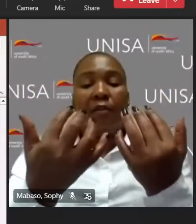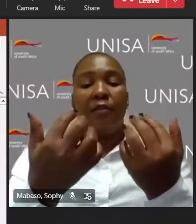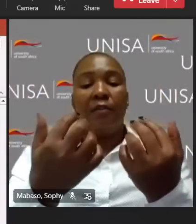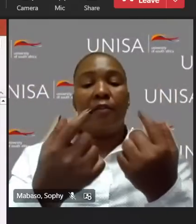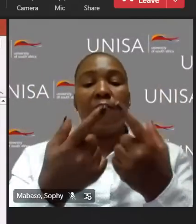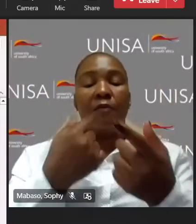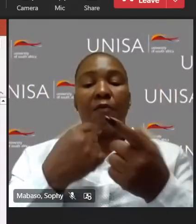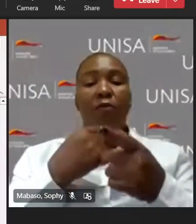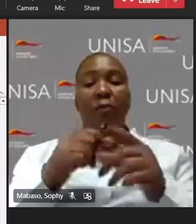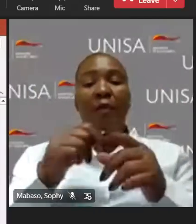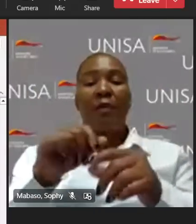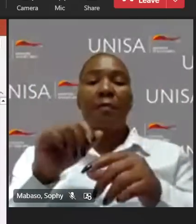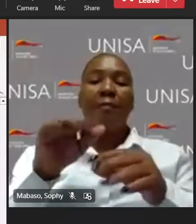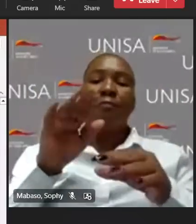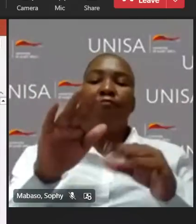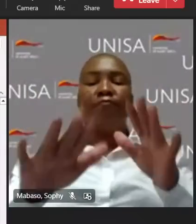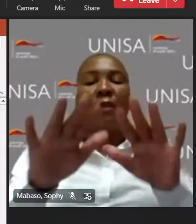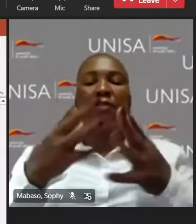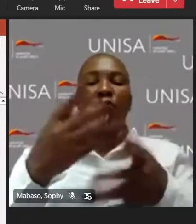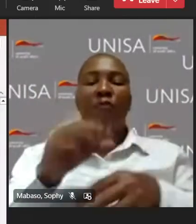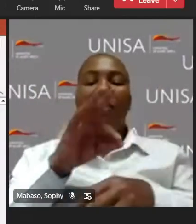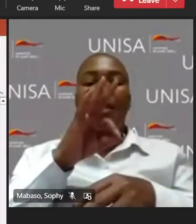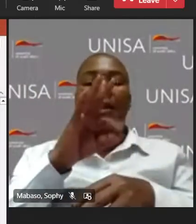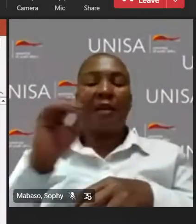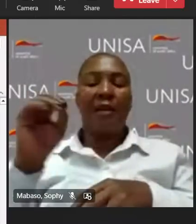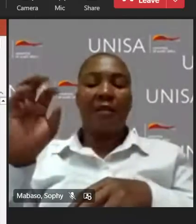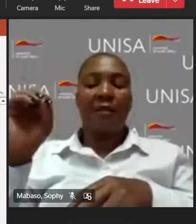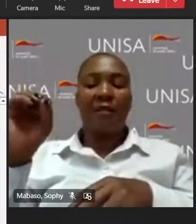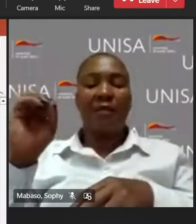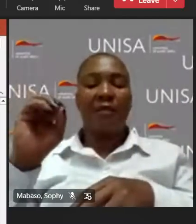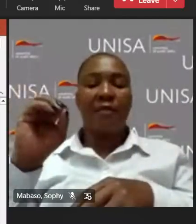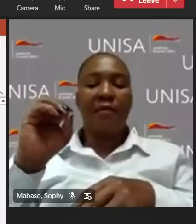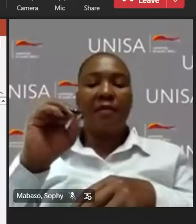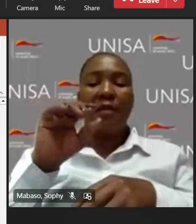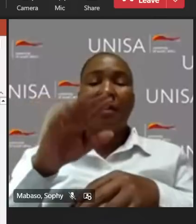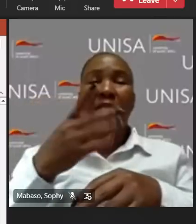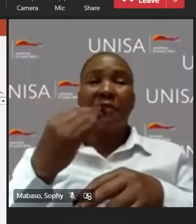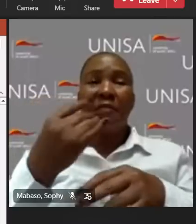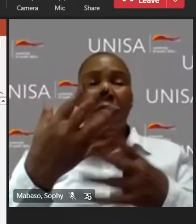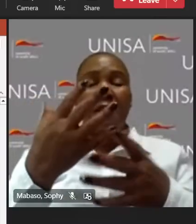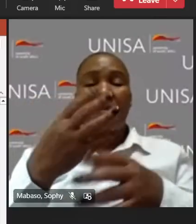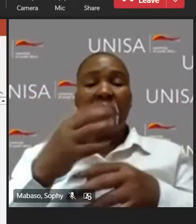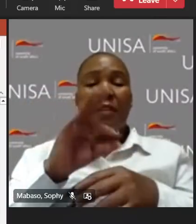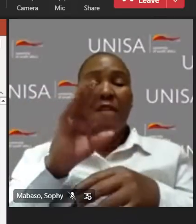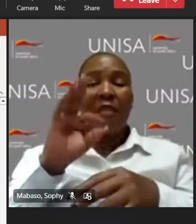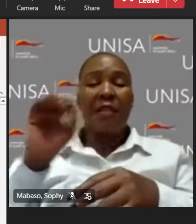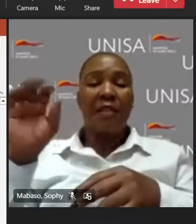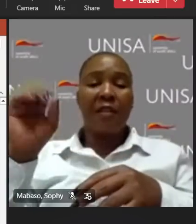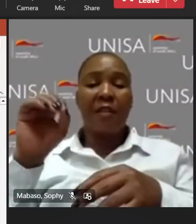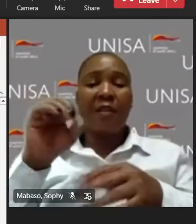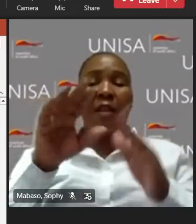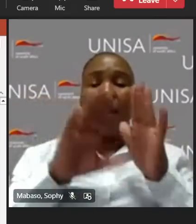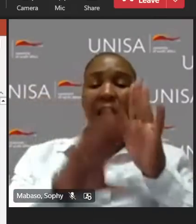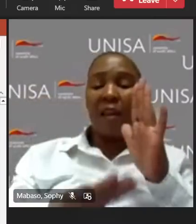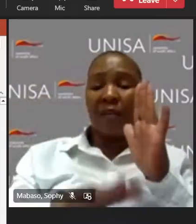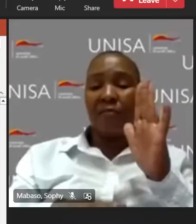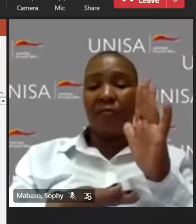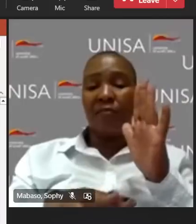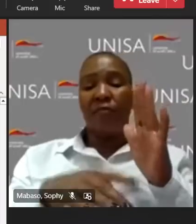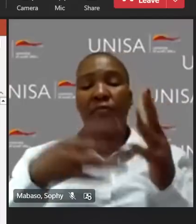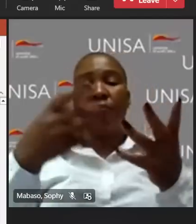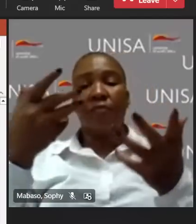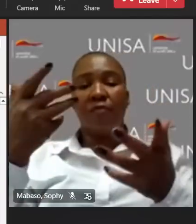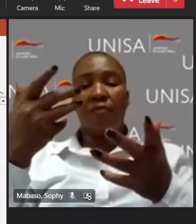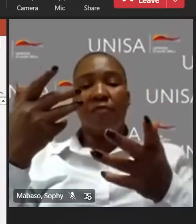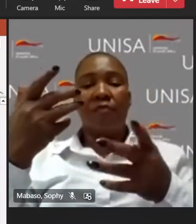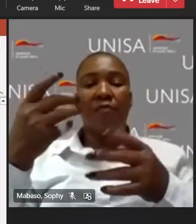of 300 going up. Any account less than 300, 299 going down, we do not